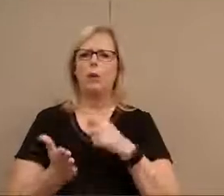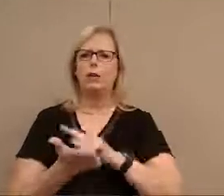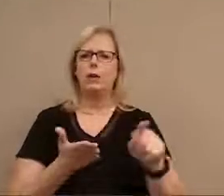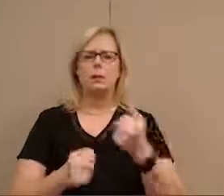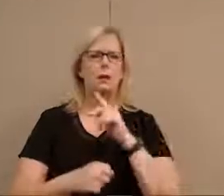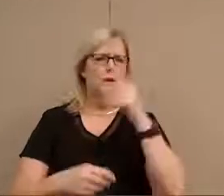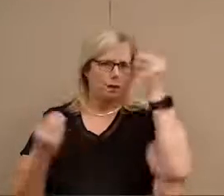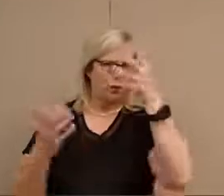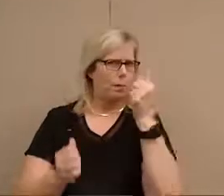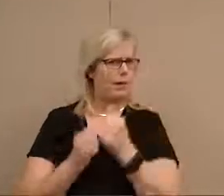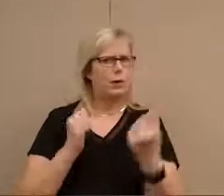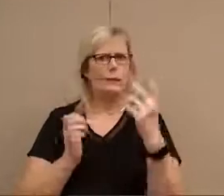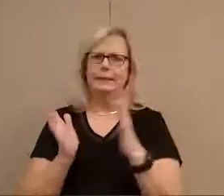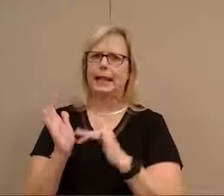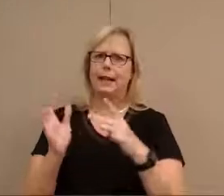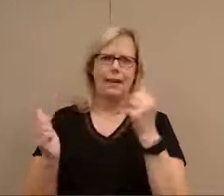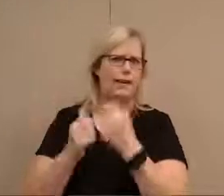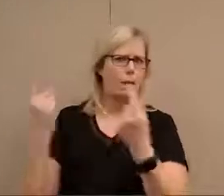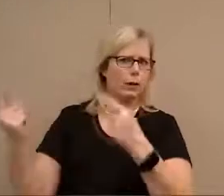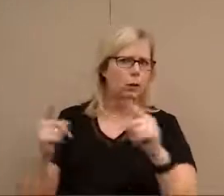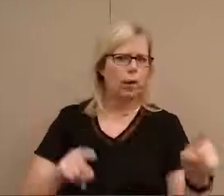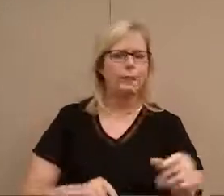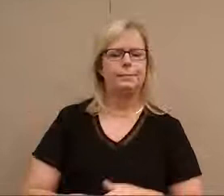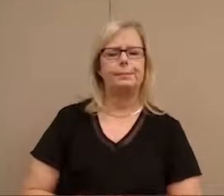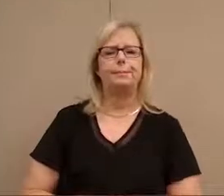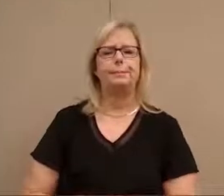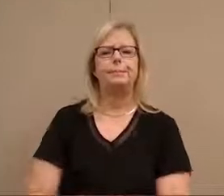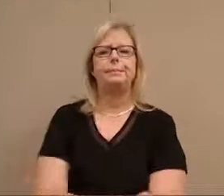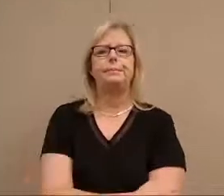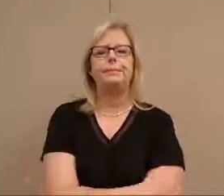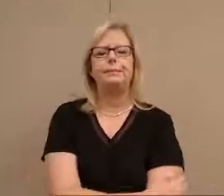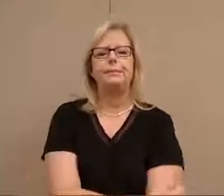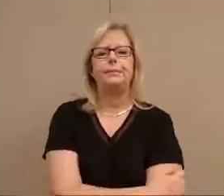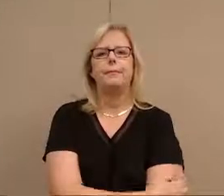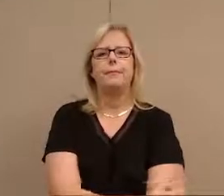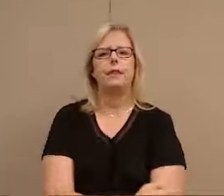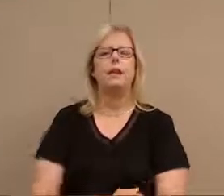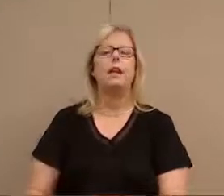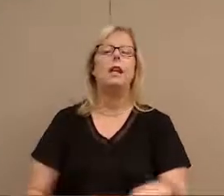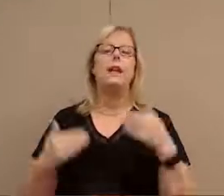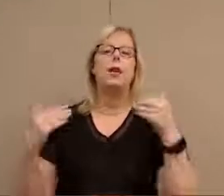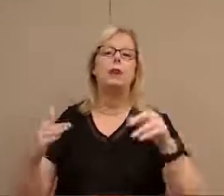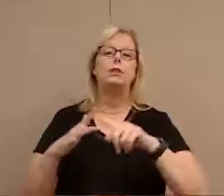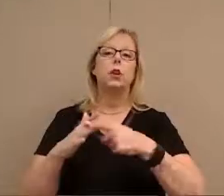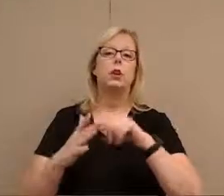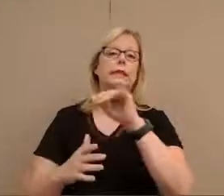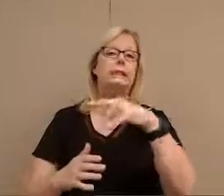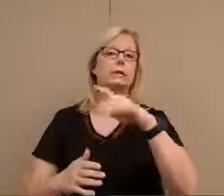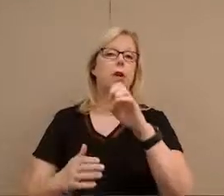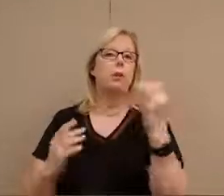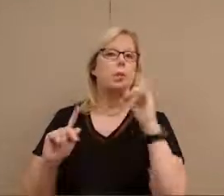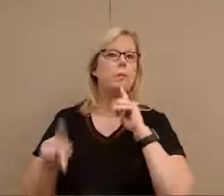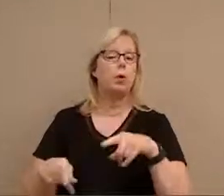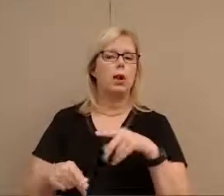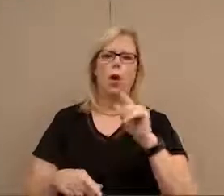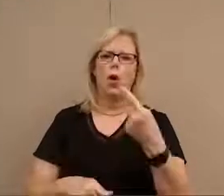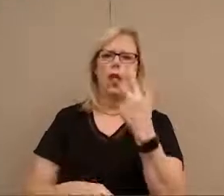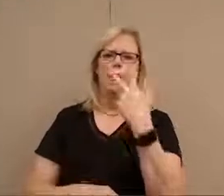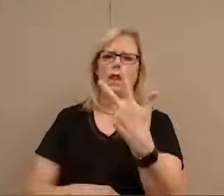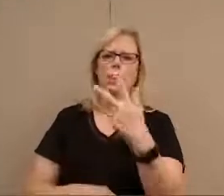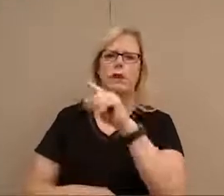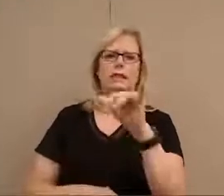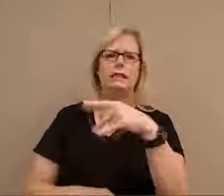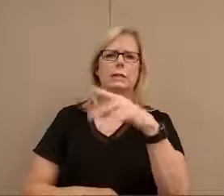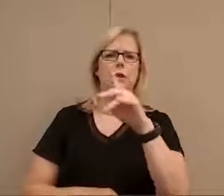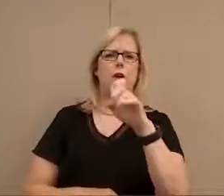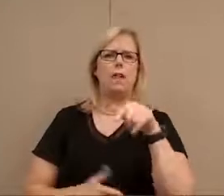we take advantage of this time. So let's move into the zip code report for today. Now, there are only 3 zip